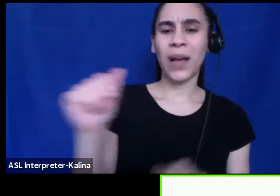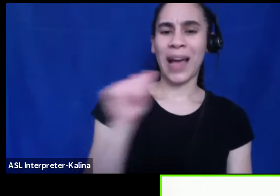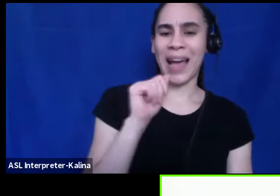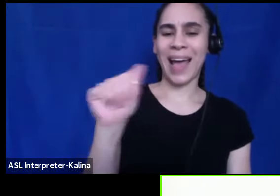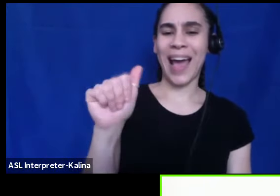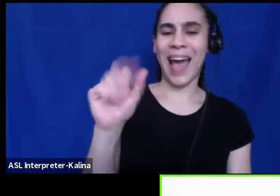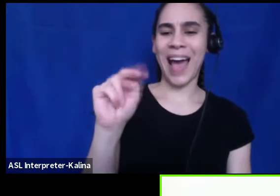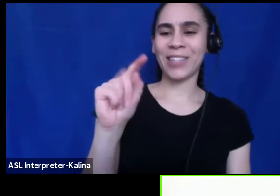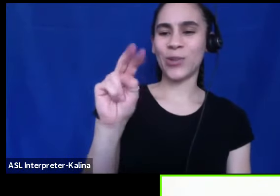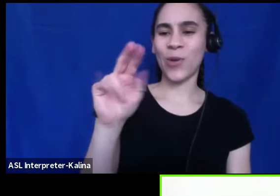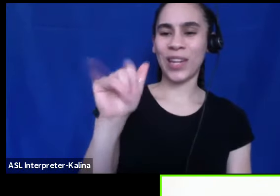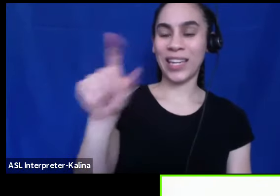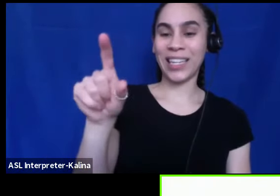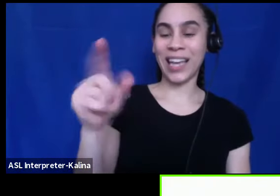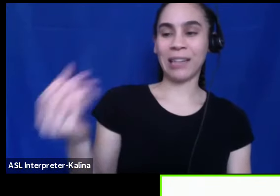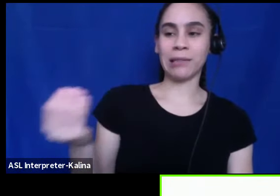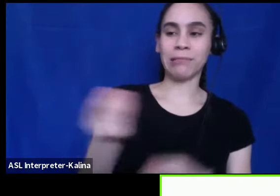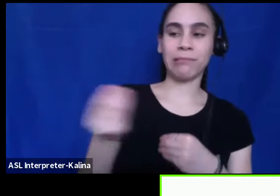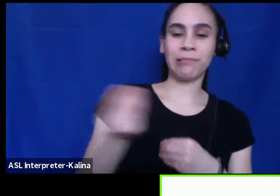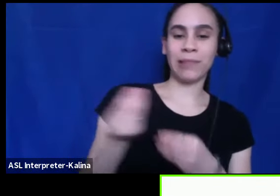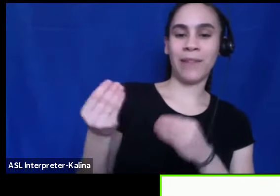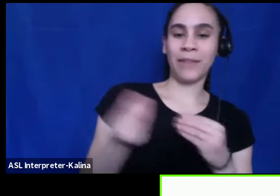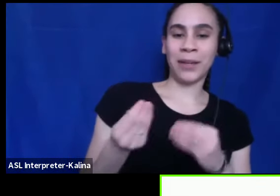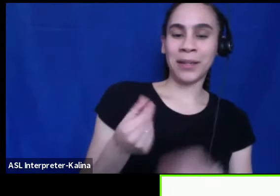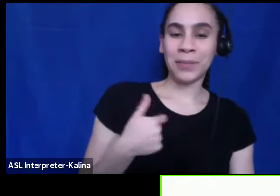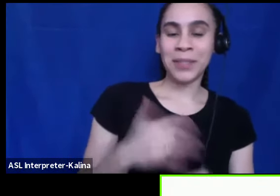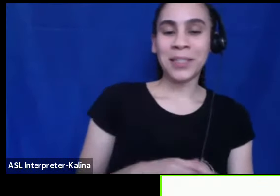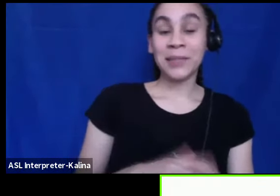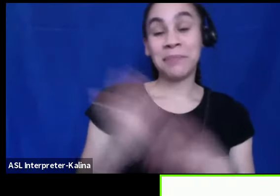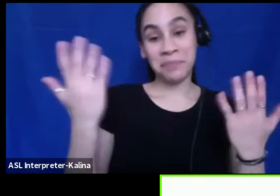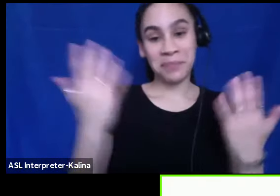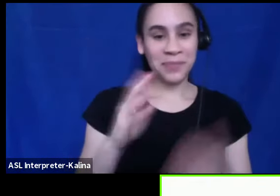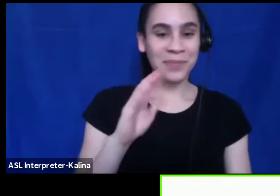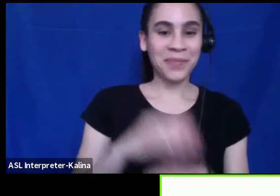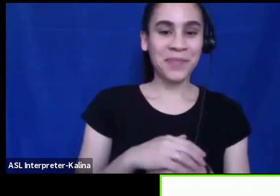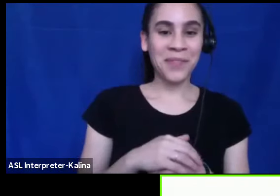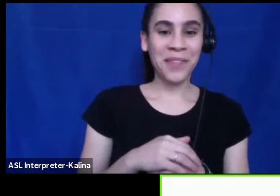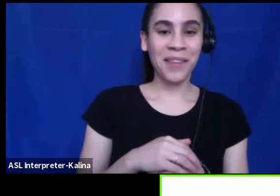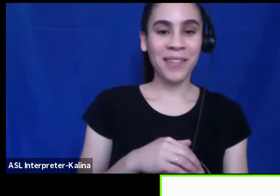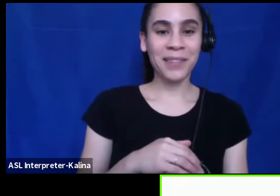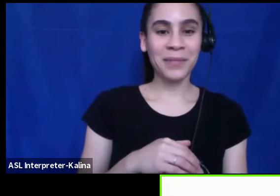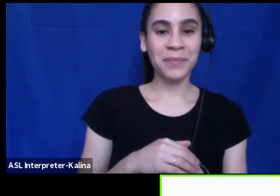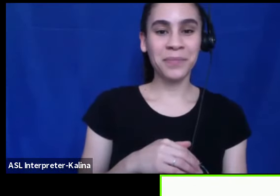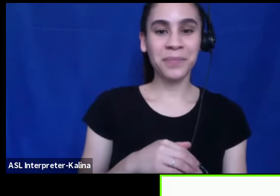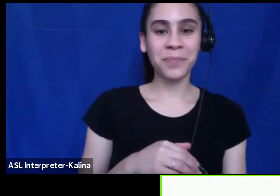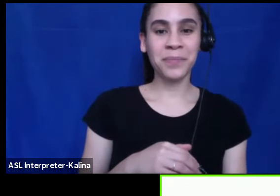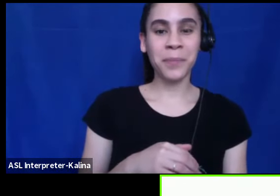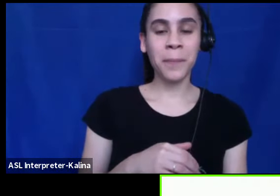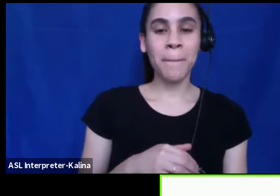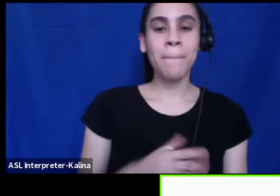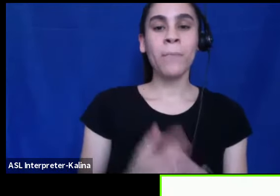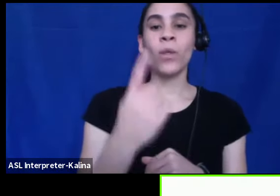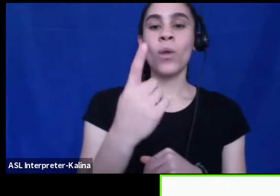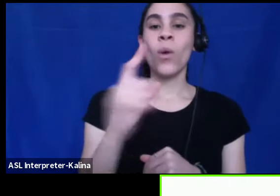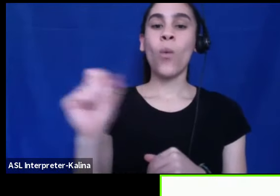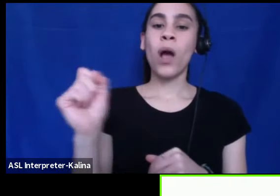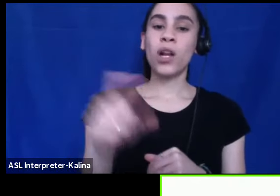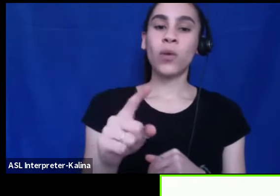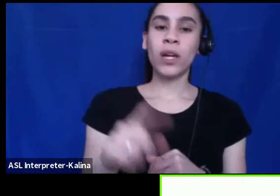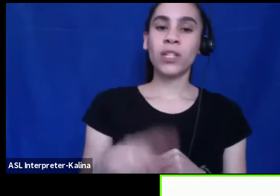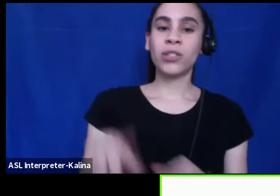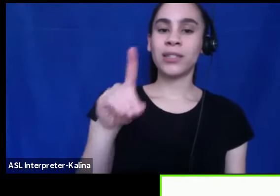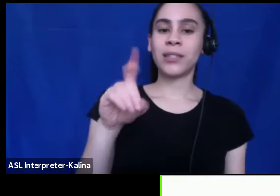it is what it is. Hello, Zoom. So I think one question from